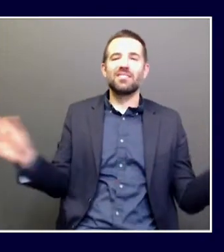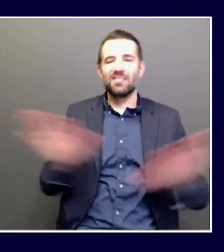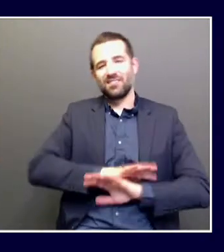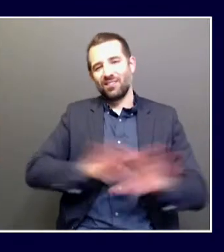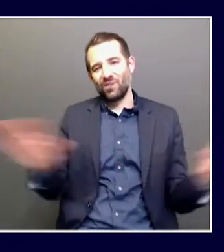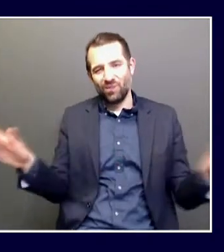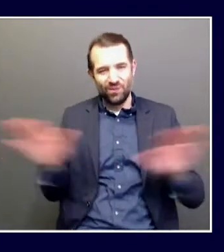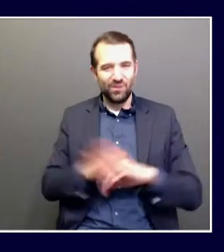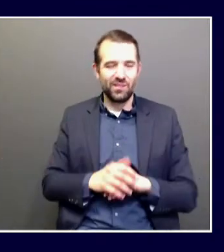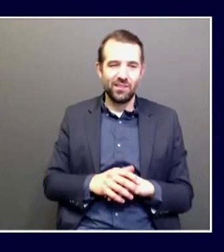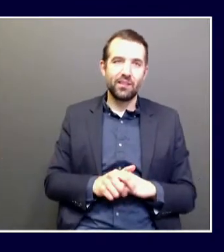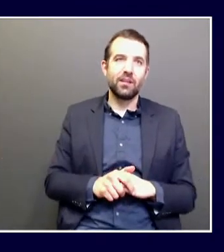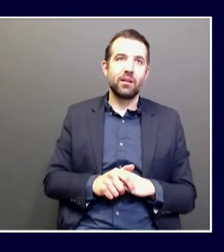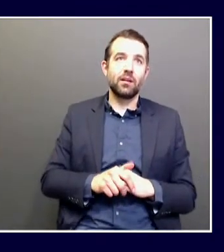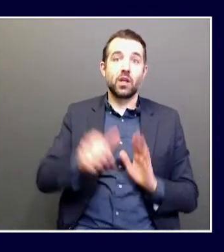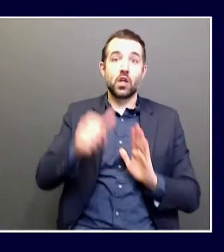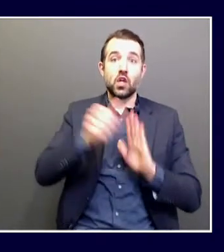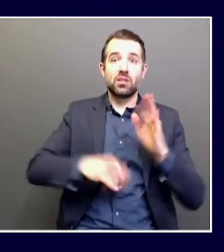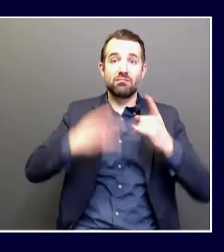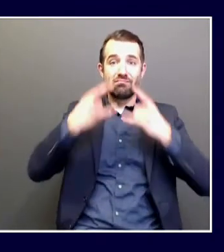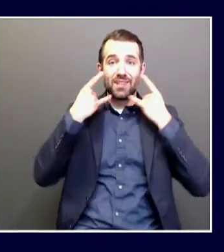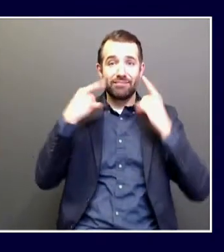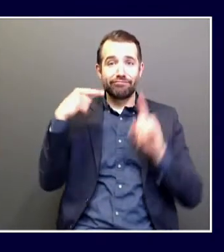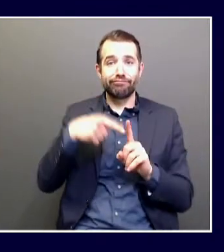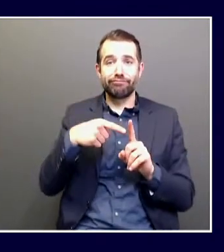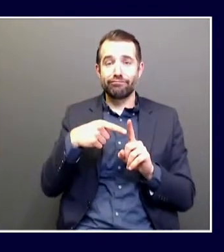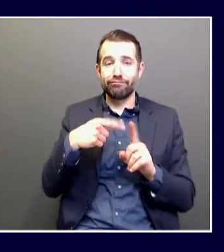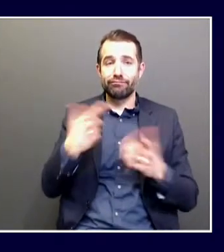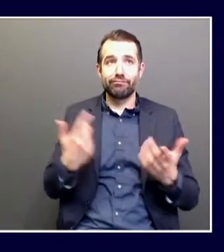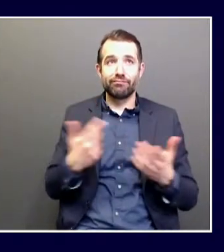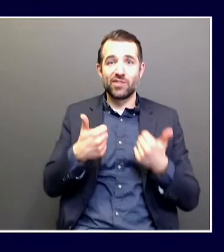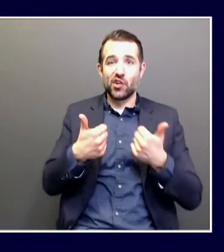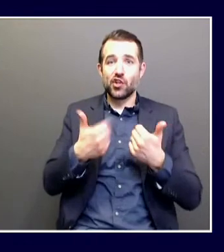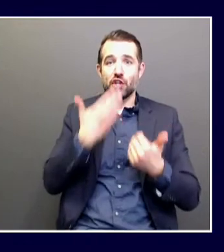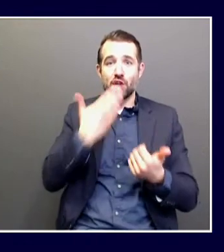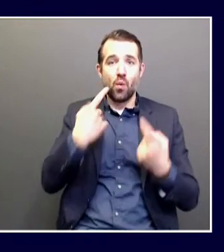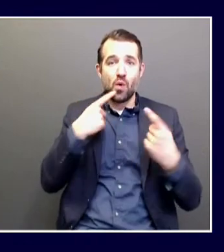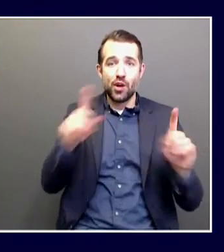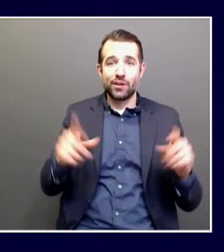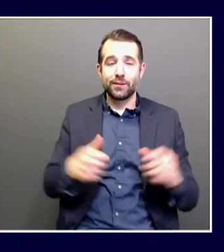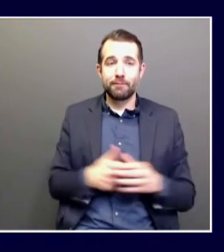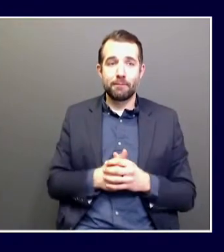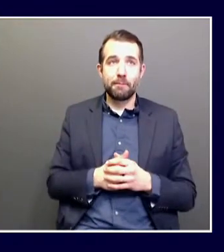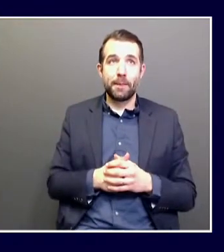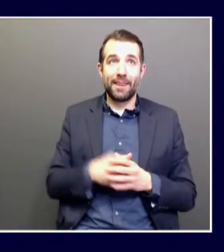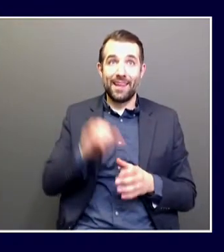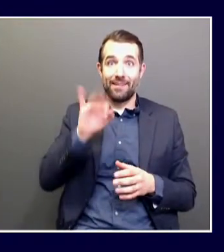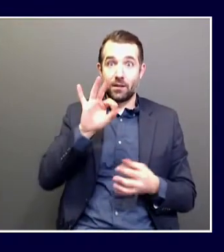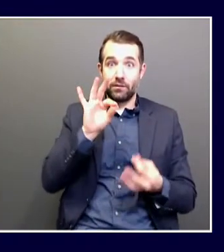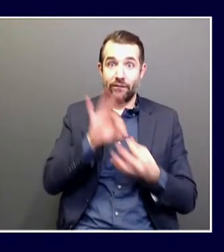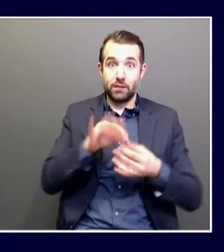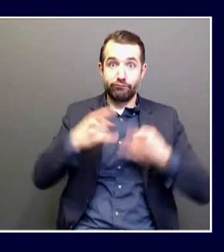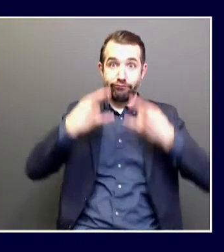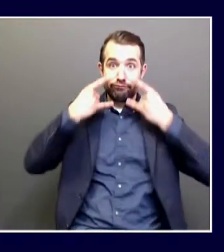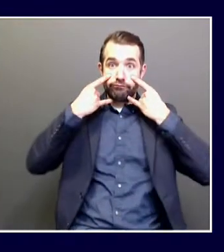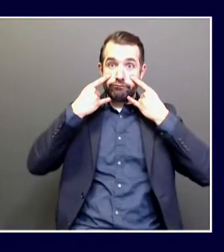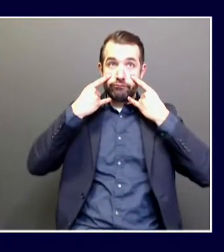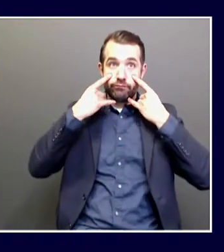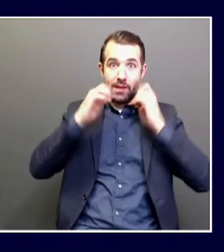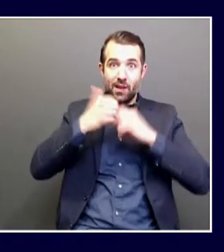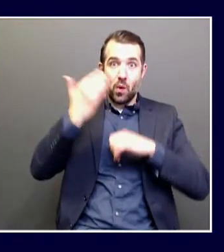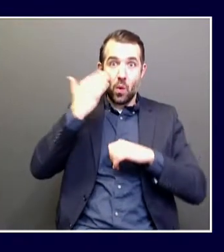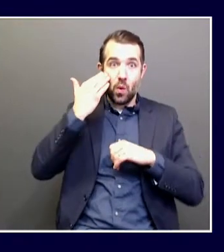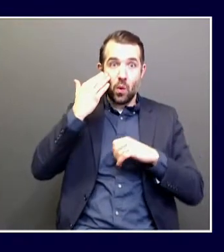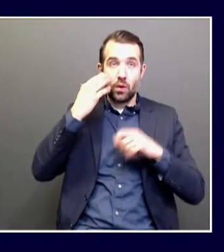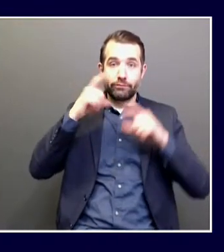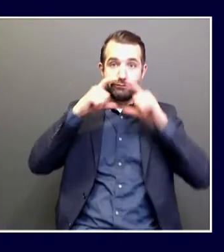mask or something even higher than that, then you're in good stead, provided it fits. The way to know whether it fits is to see if there are any open